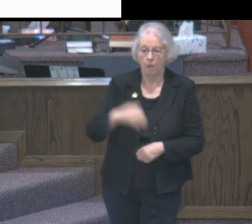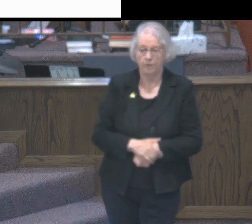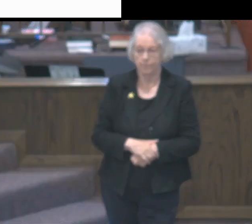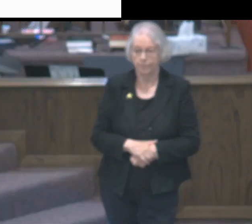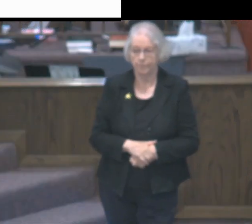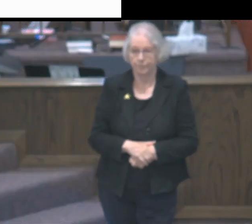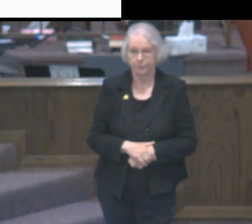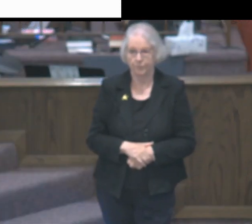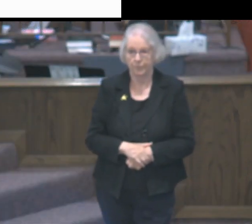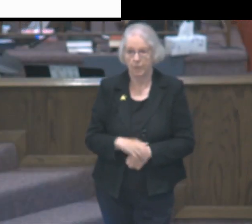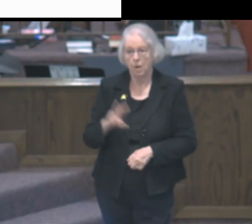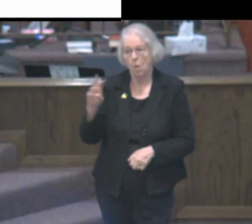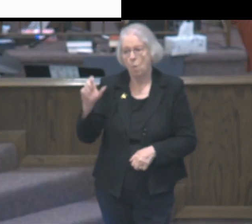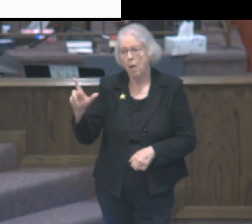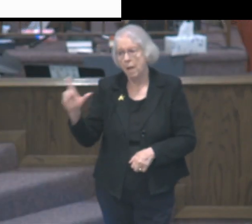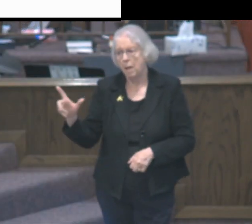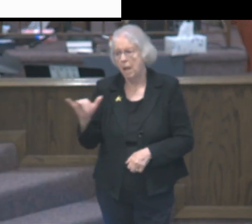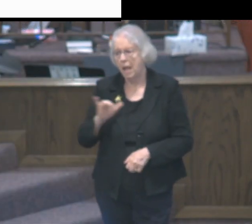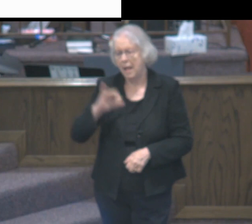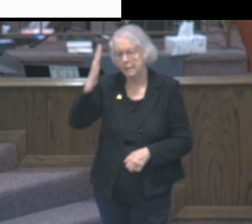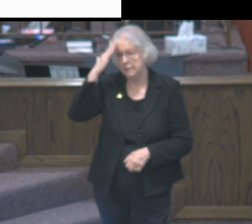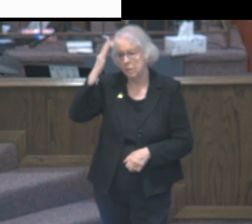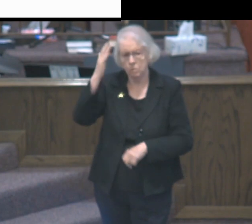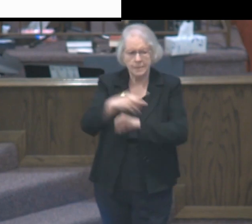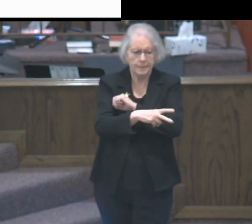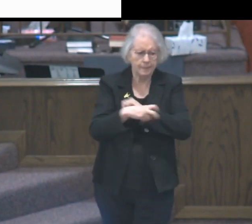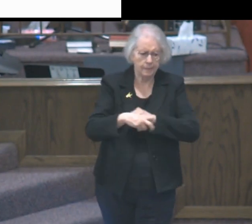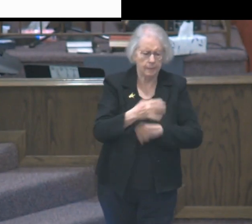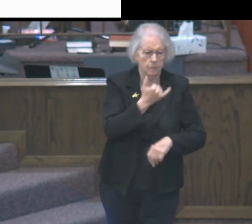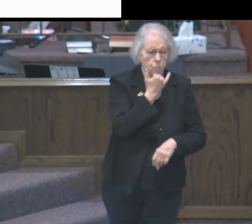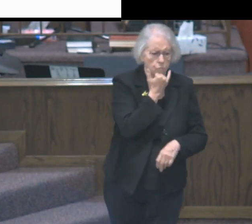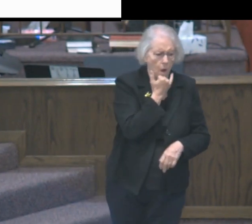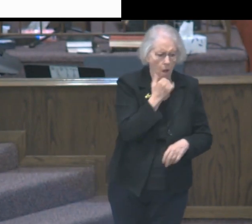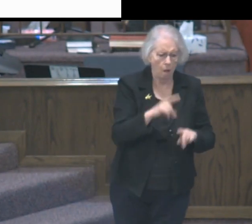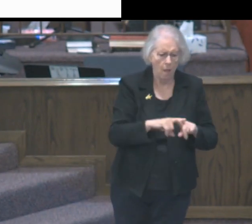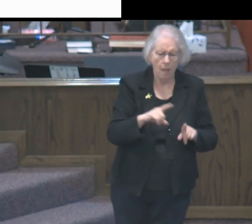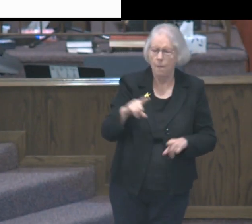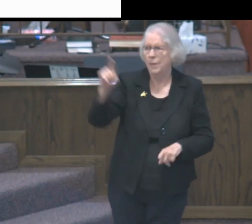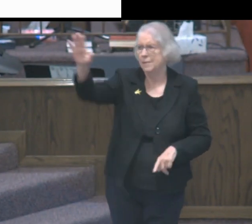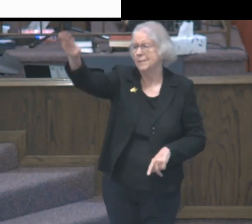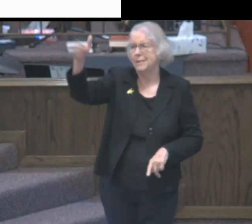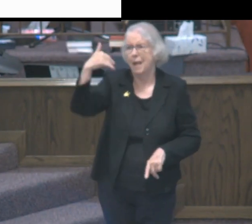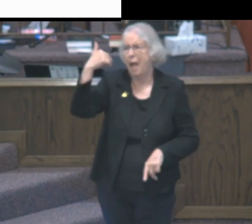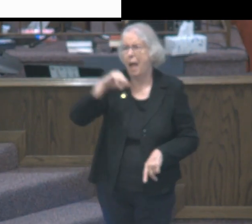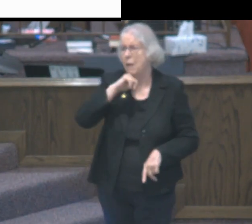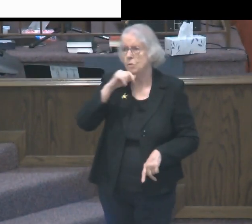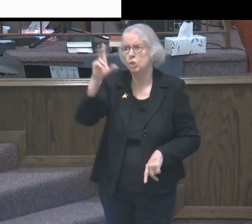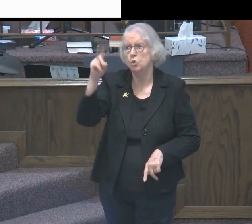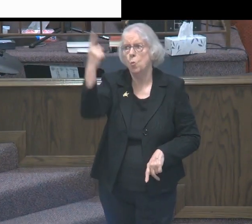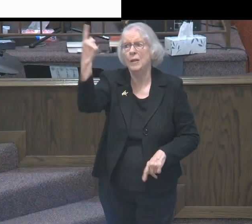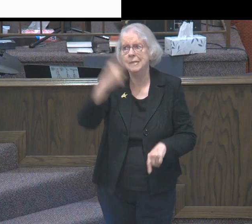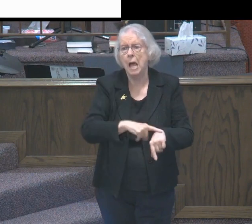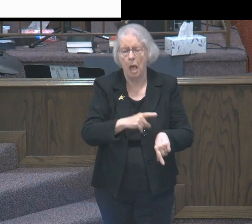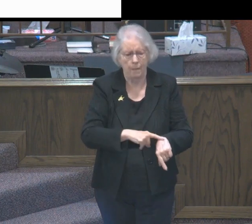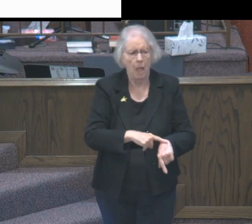And the promise, all right, we want to bargain. So God knows that, and so Jesus